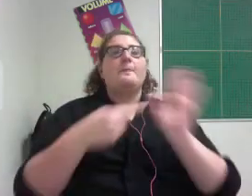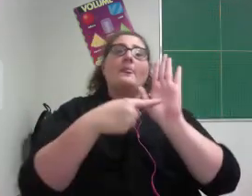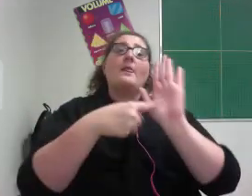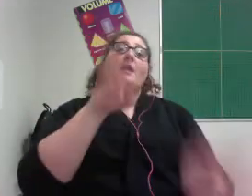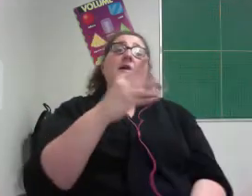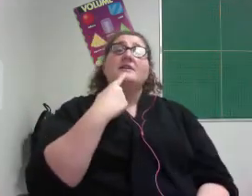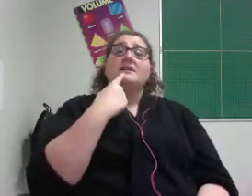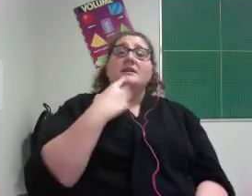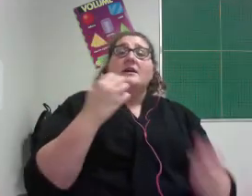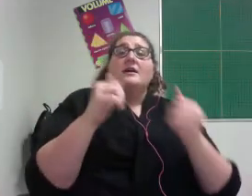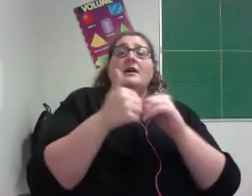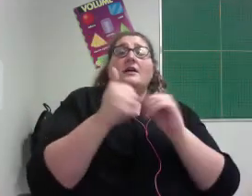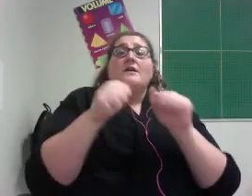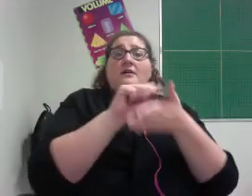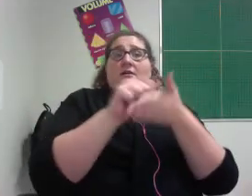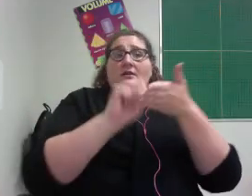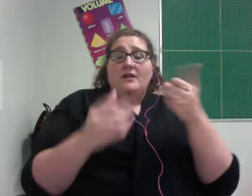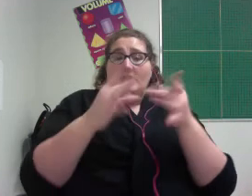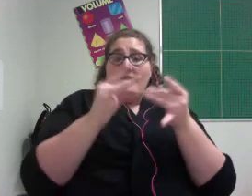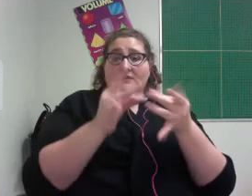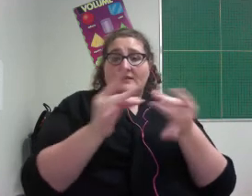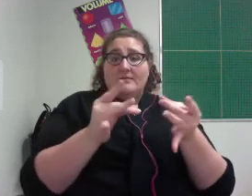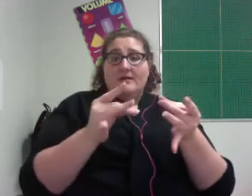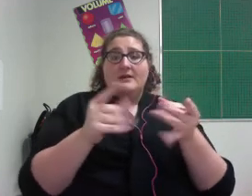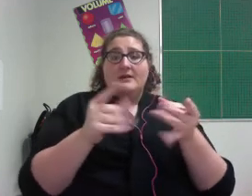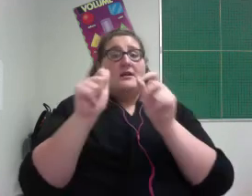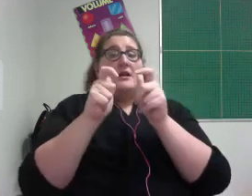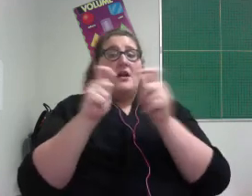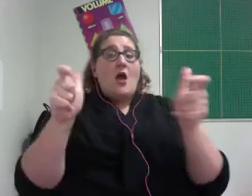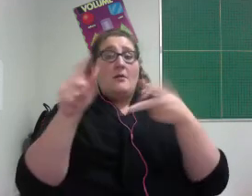Example B says, how can you rewrite the statement obtuse angles